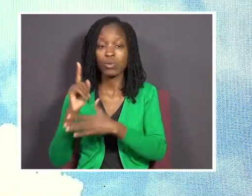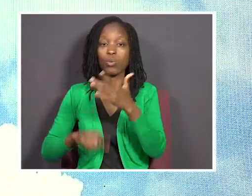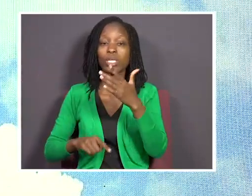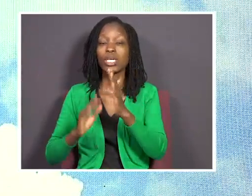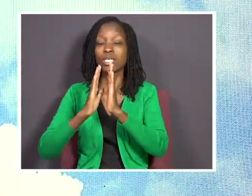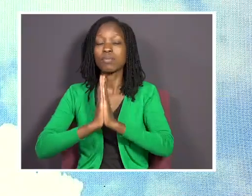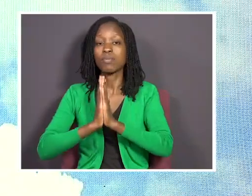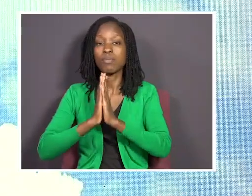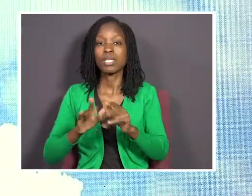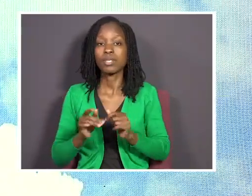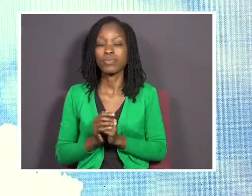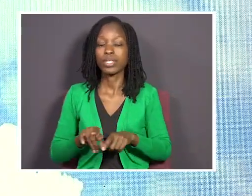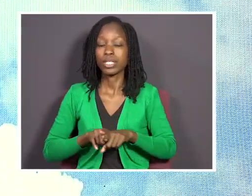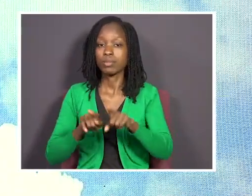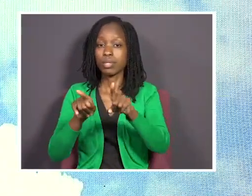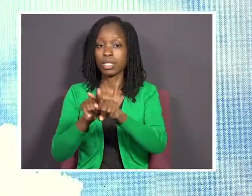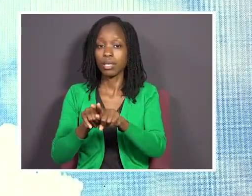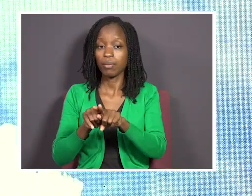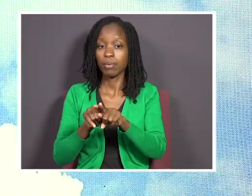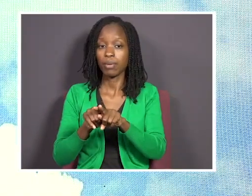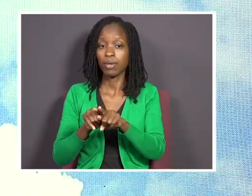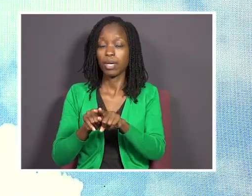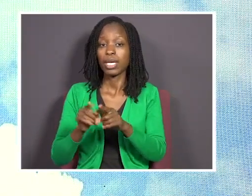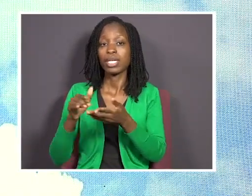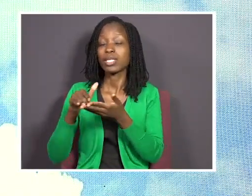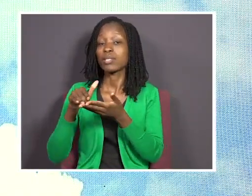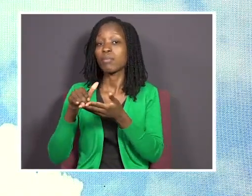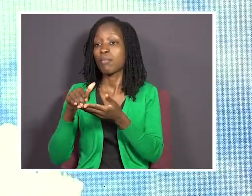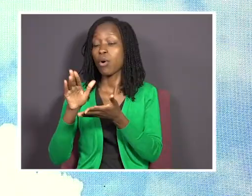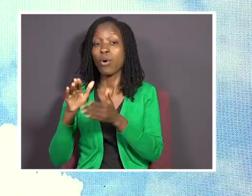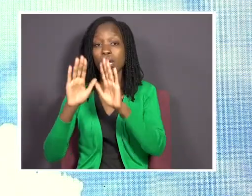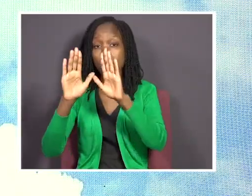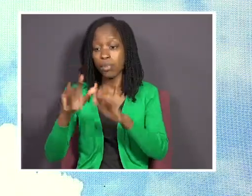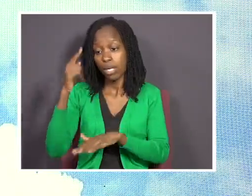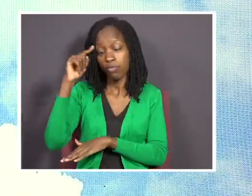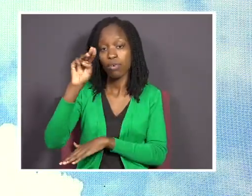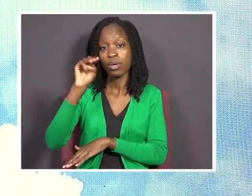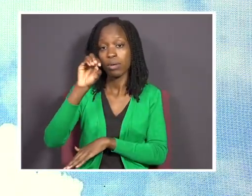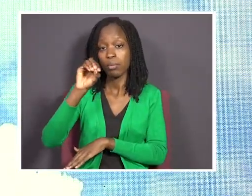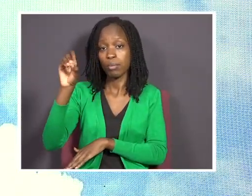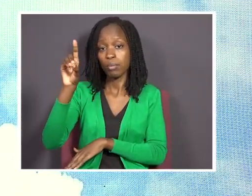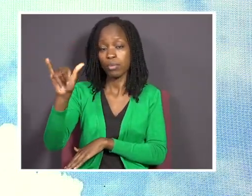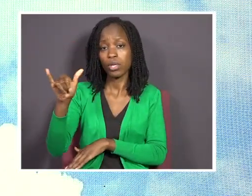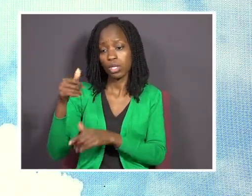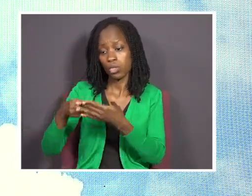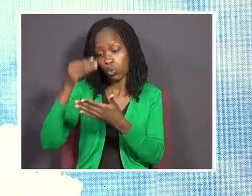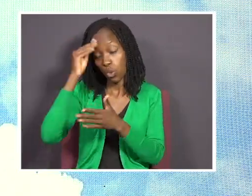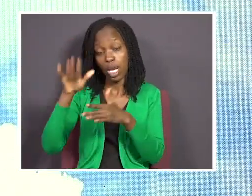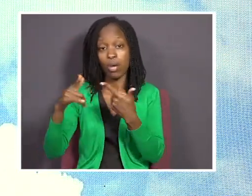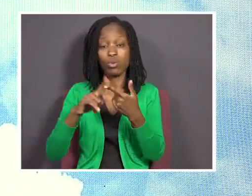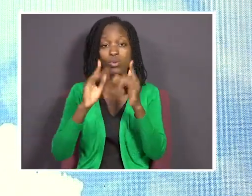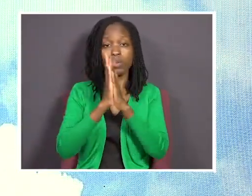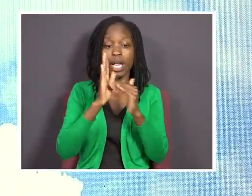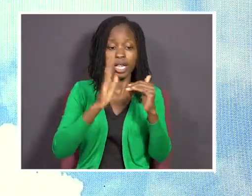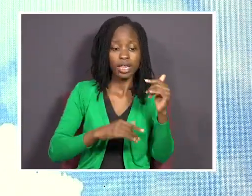prayer. And consequently, it was more important for him to learn how to pray than to